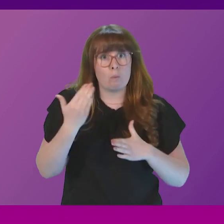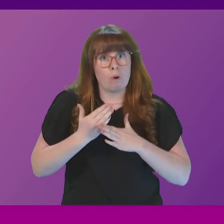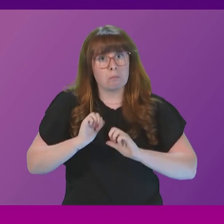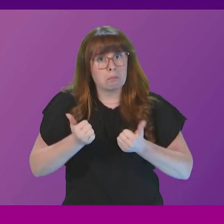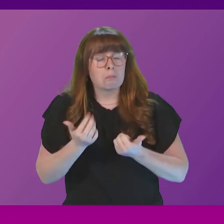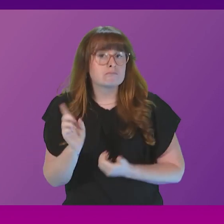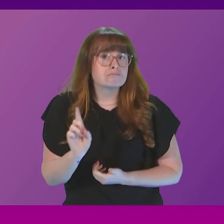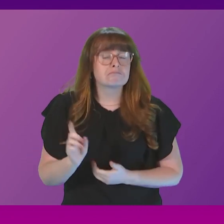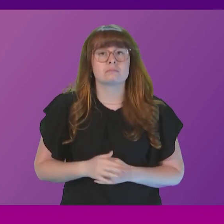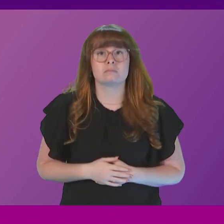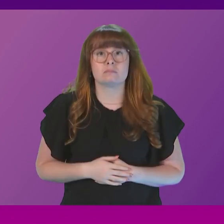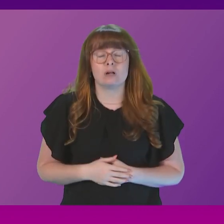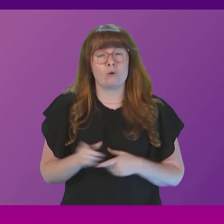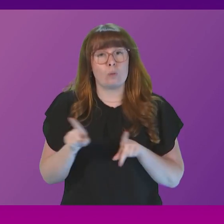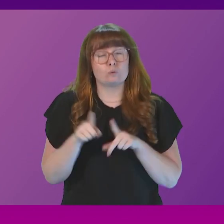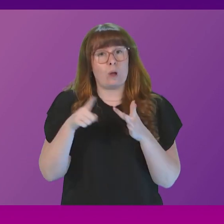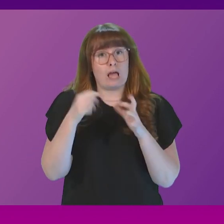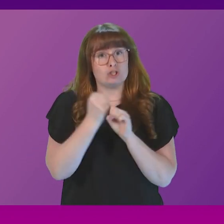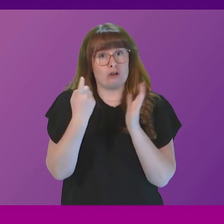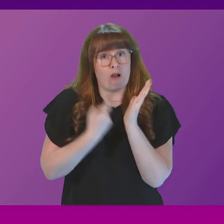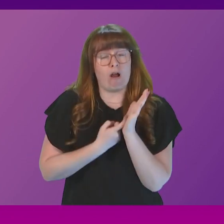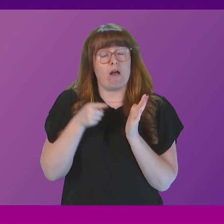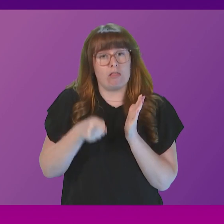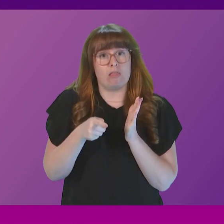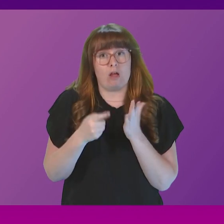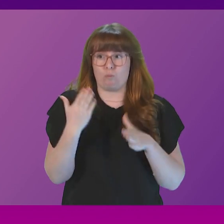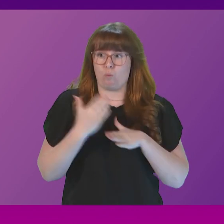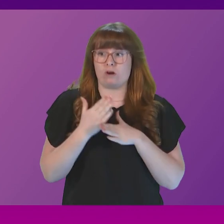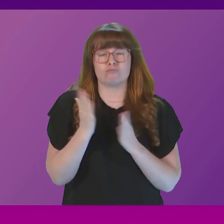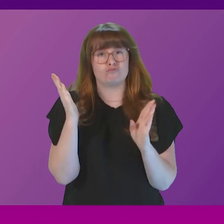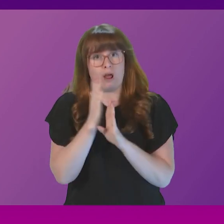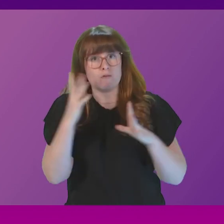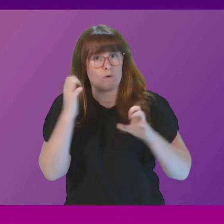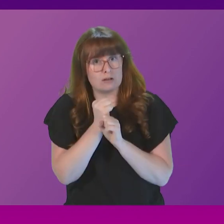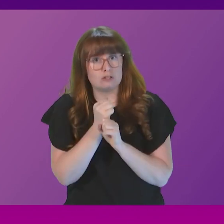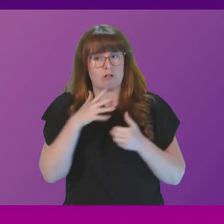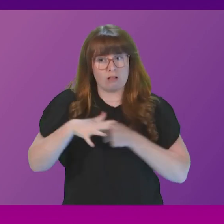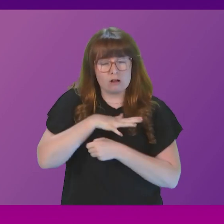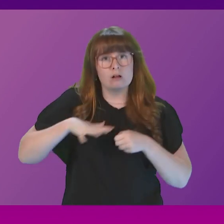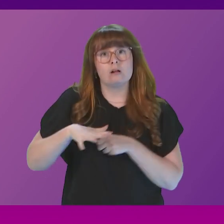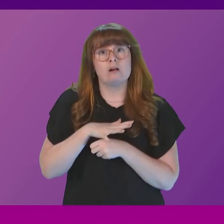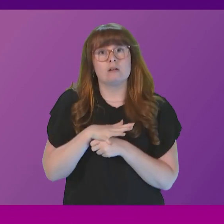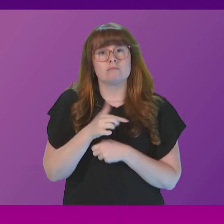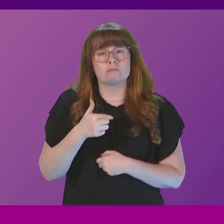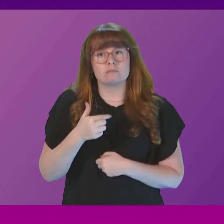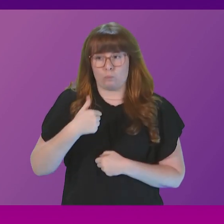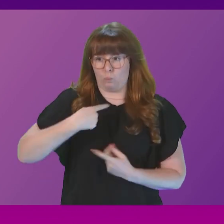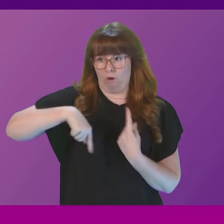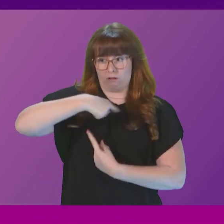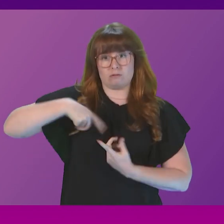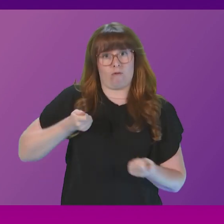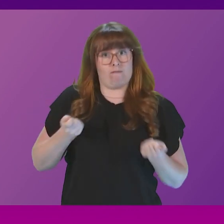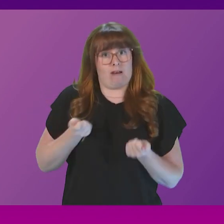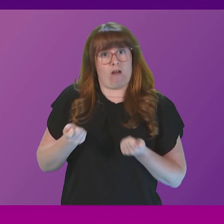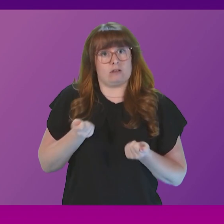working, and given that IGR operates primarily within a private and confidential space, how is we as conveners and